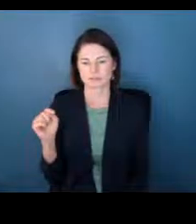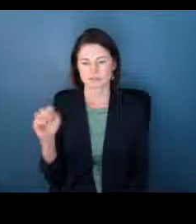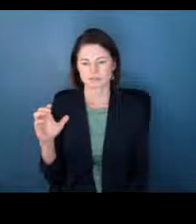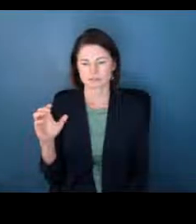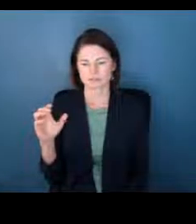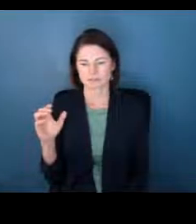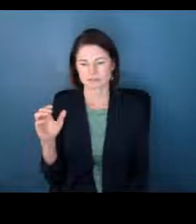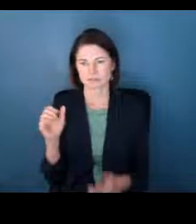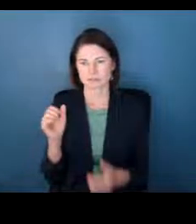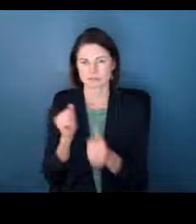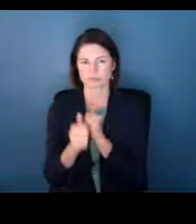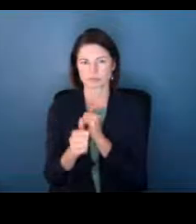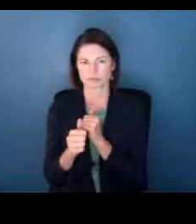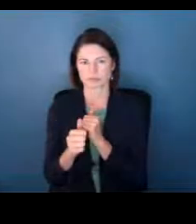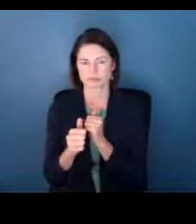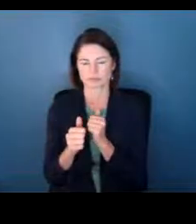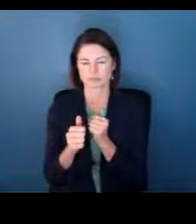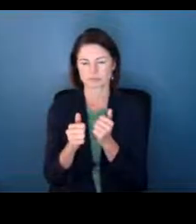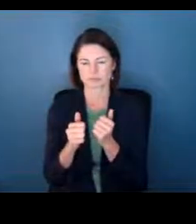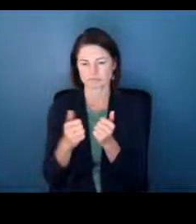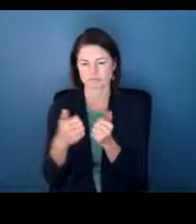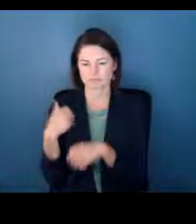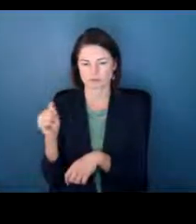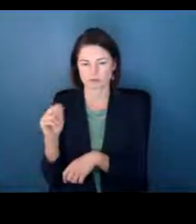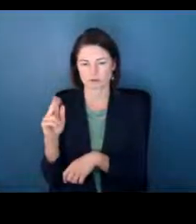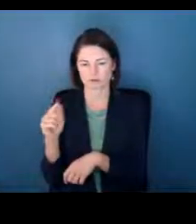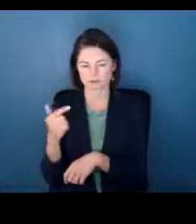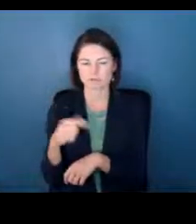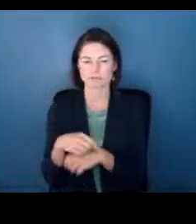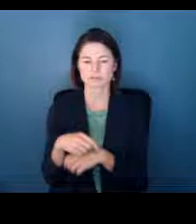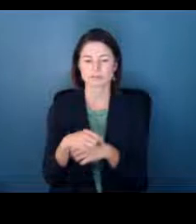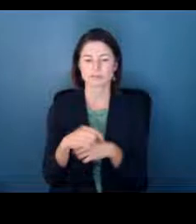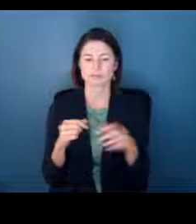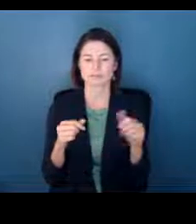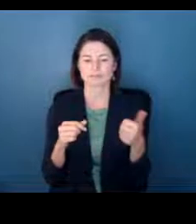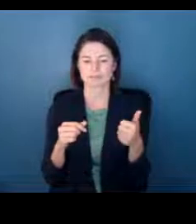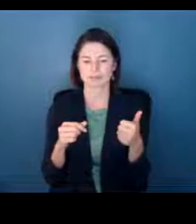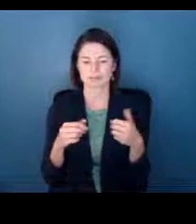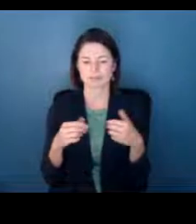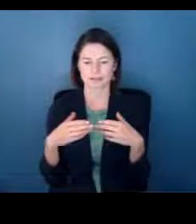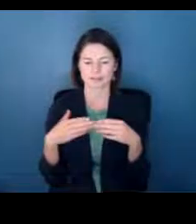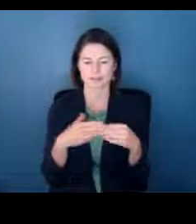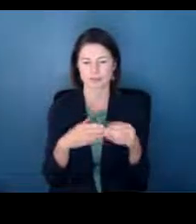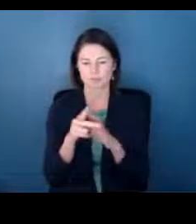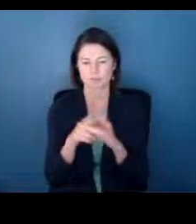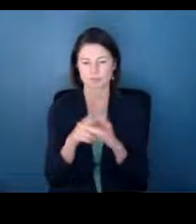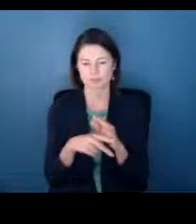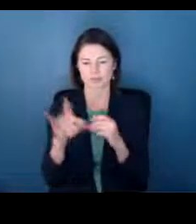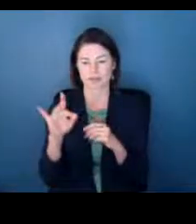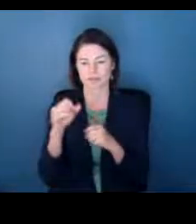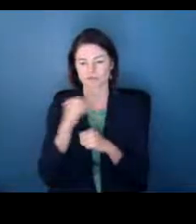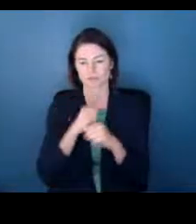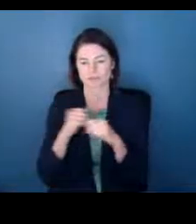August. It includes 10 guiding principles, 8 strategies, and 34 specific actions